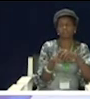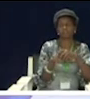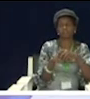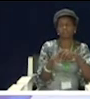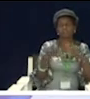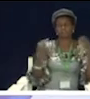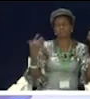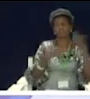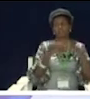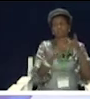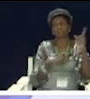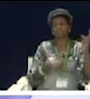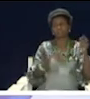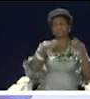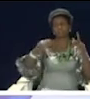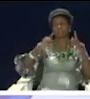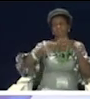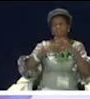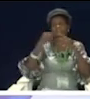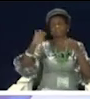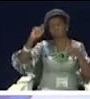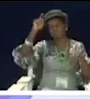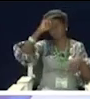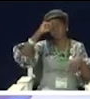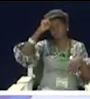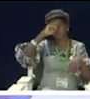The fear of the Lord is the beginning of wisdom,